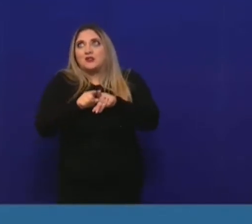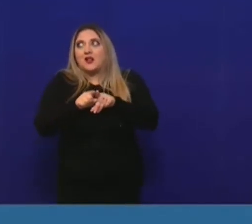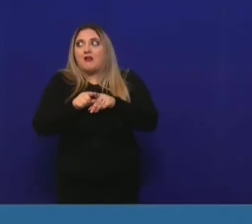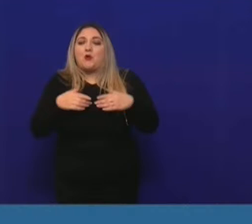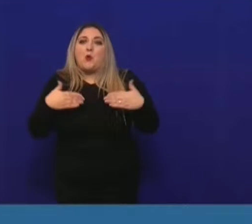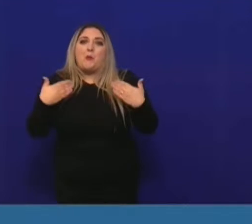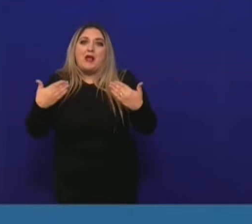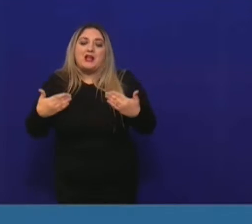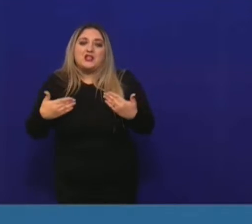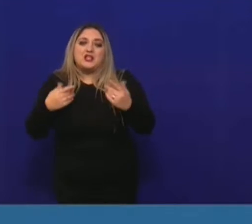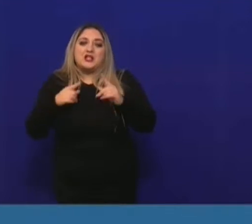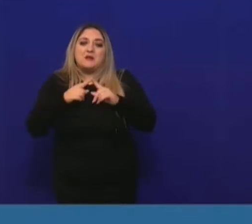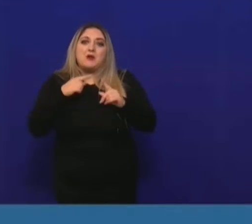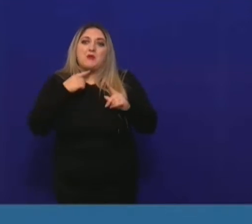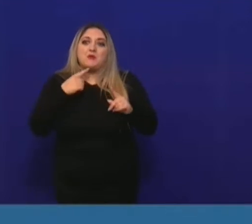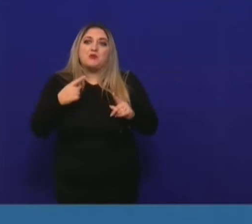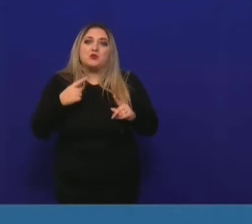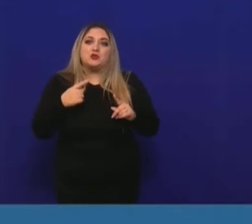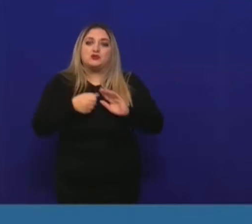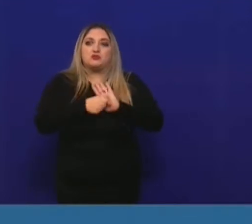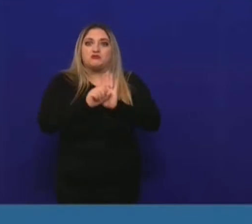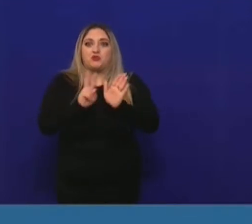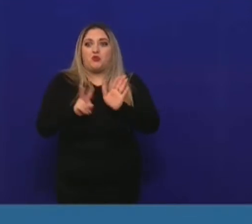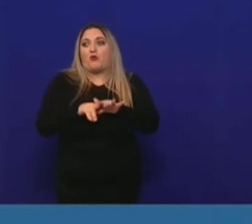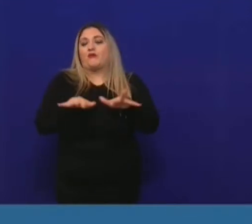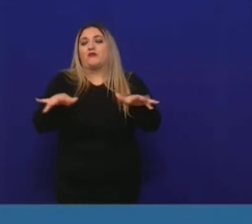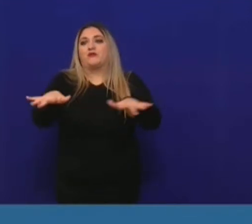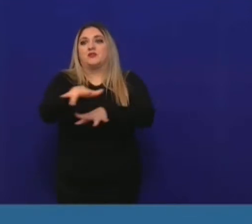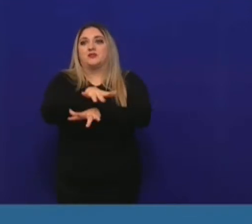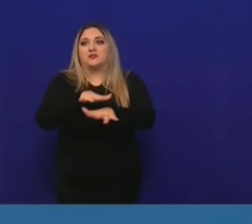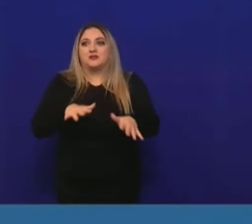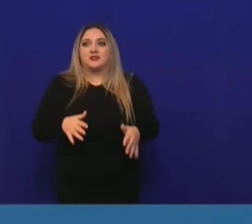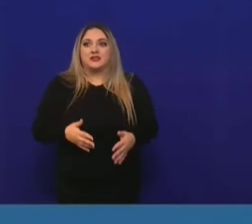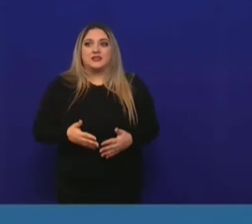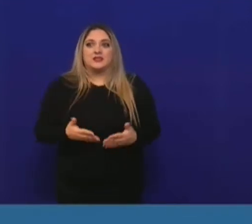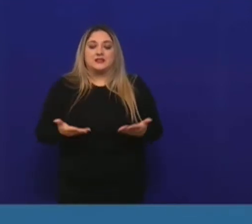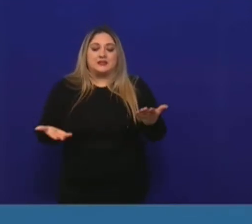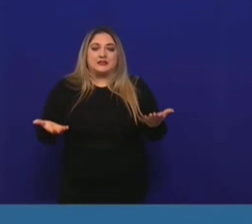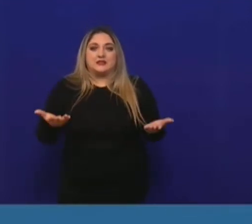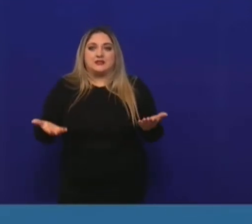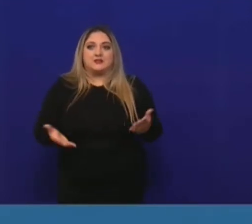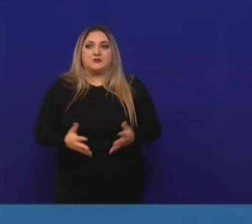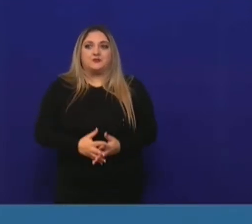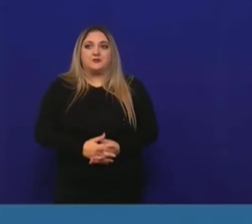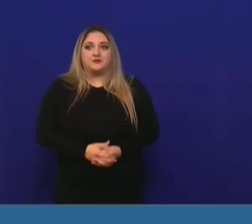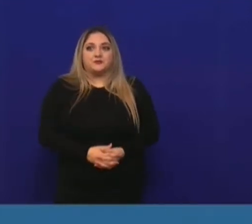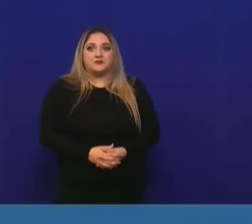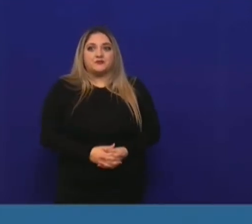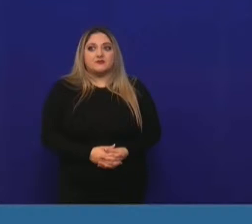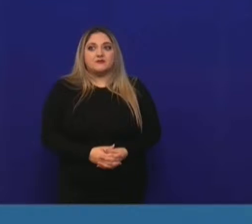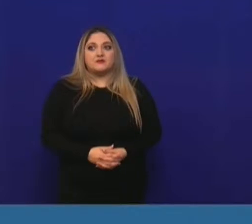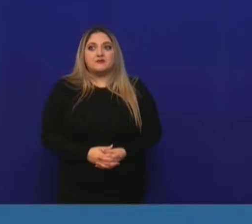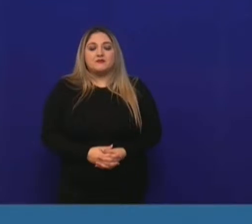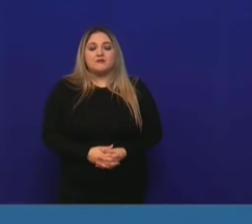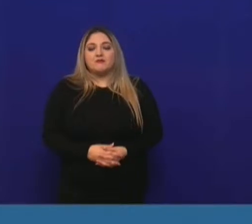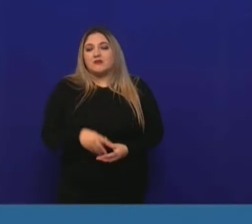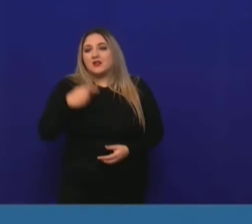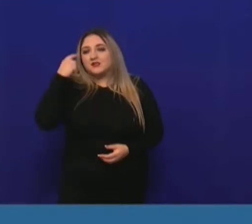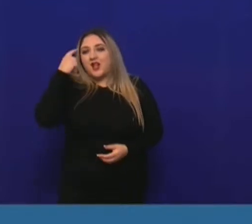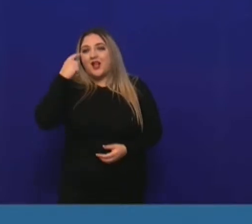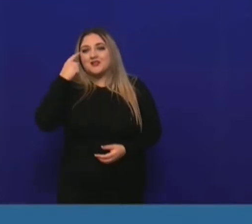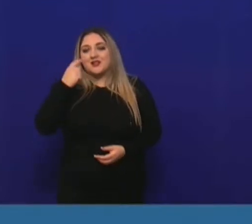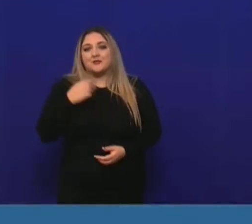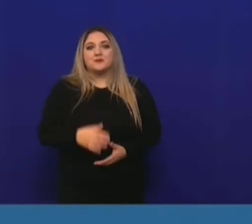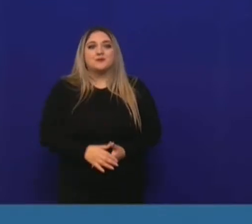l-atmosfera tal-futbol mingħajr ma ssir ħsara li ġdaw xorta qegħdin jiżvugaw b'mod imbagħad li mhuwiex ikkontrollat. X'tikkummenta dwar